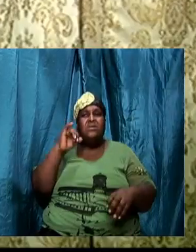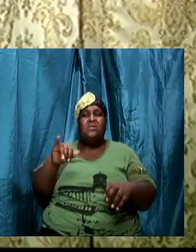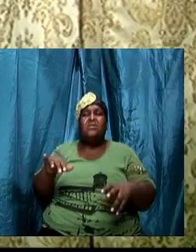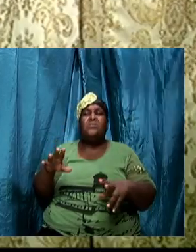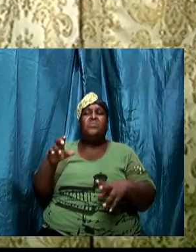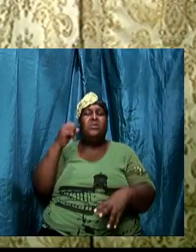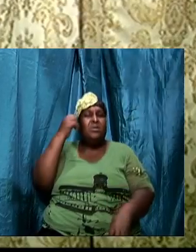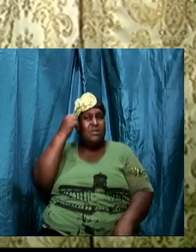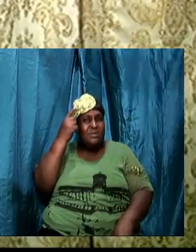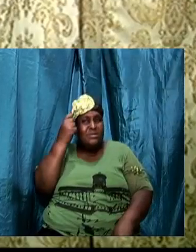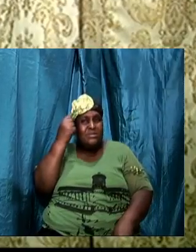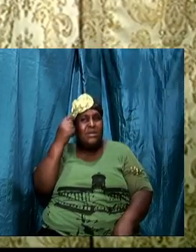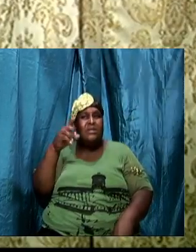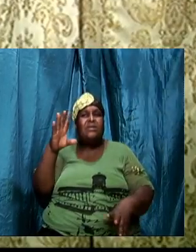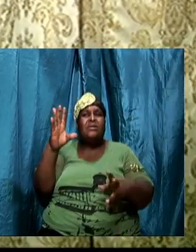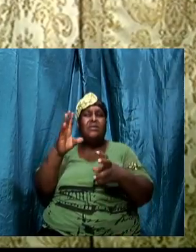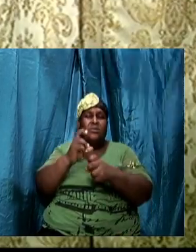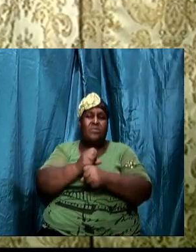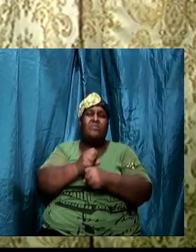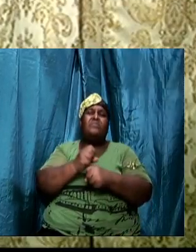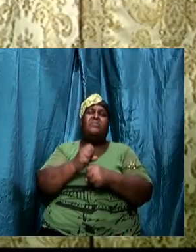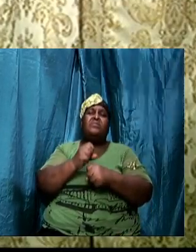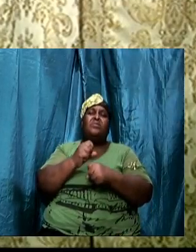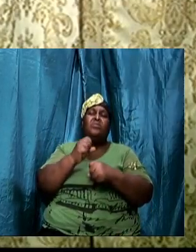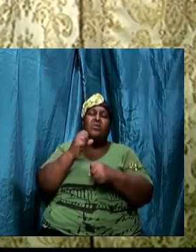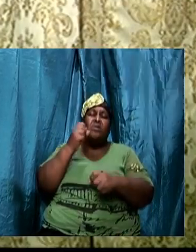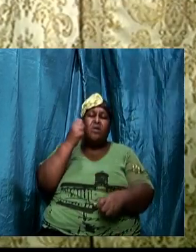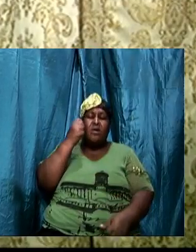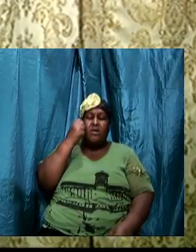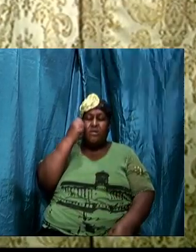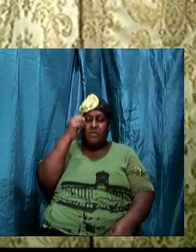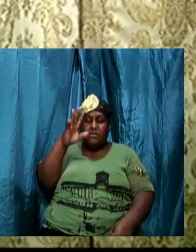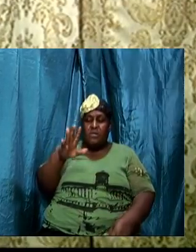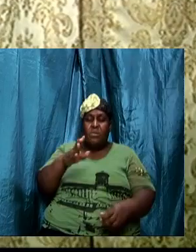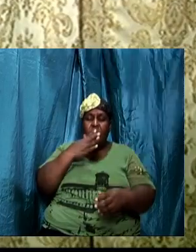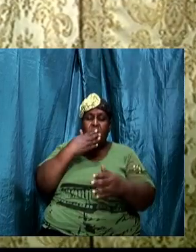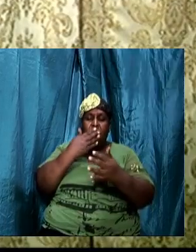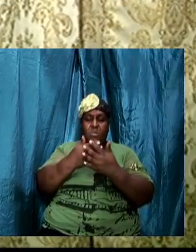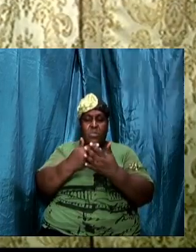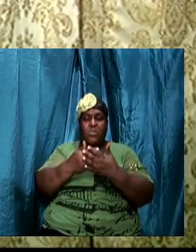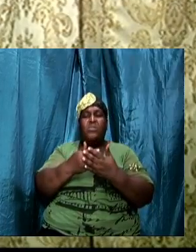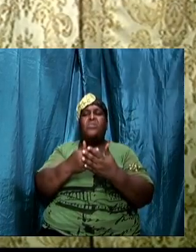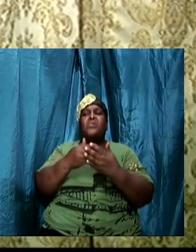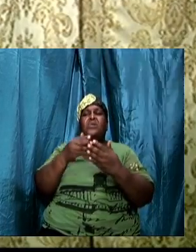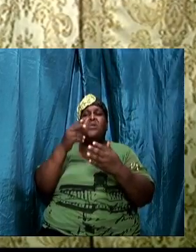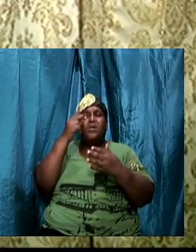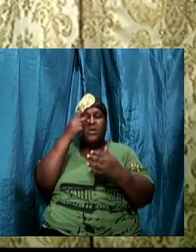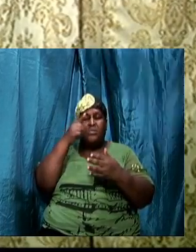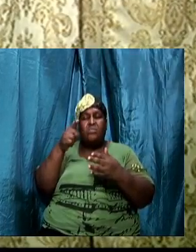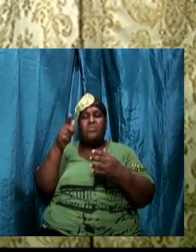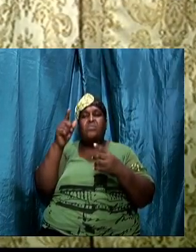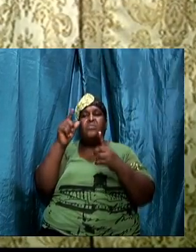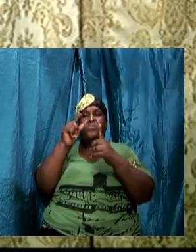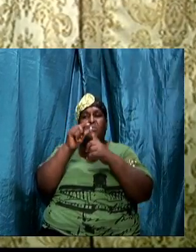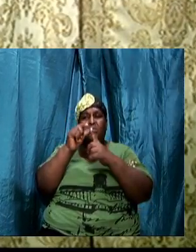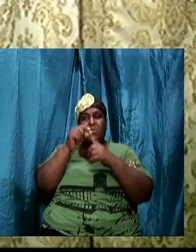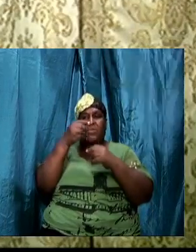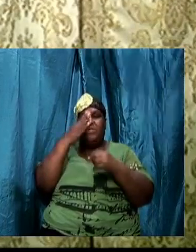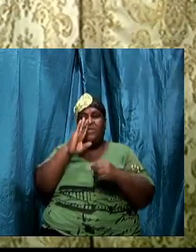grasp and get a good hold on the Word of God, the power of the Word,